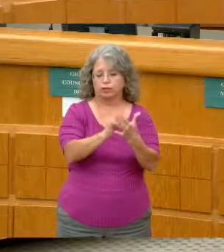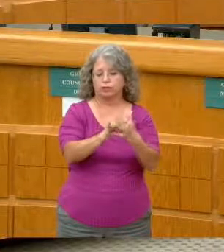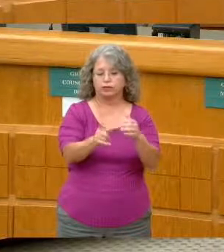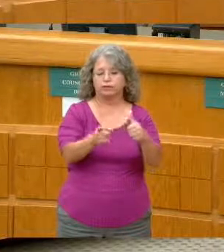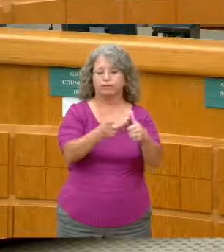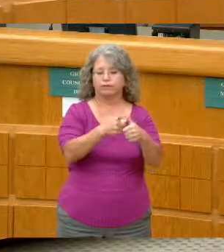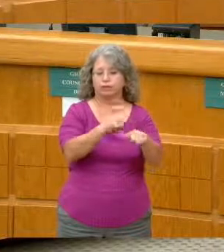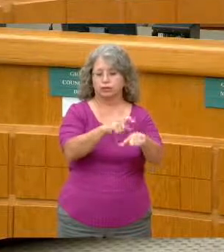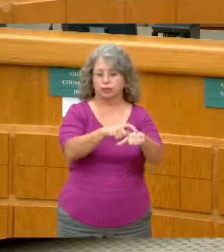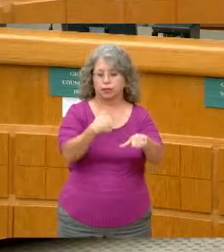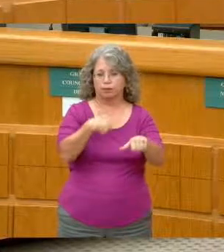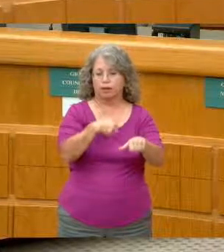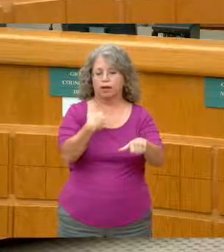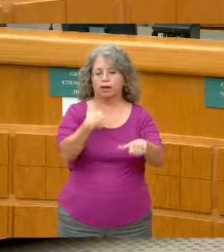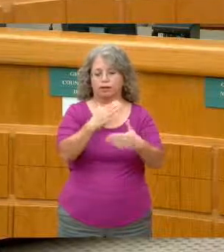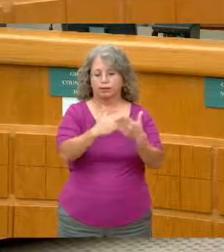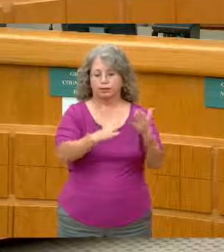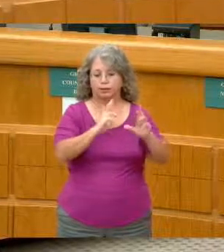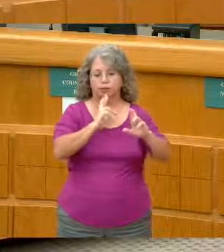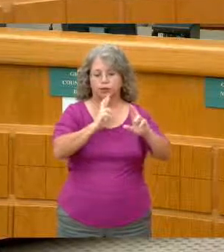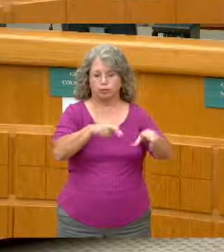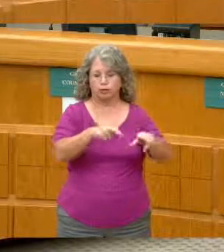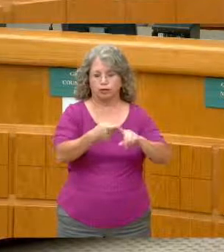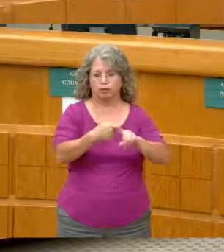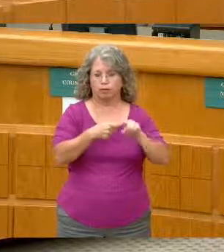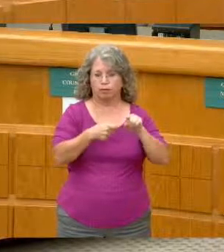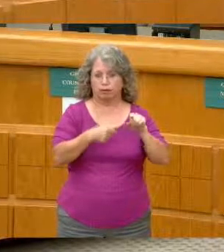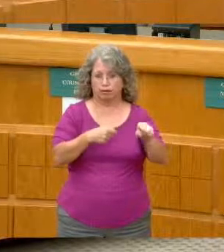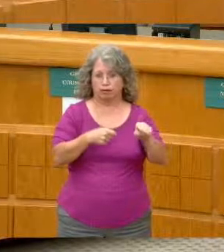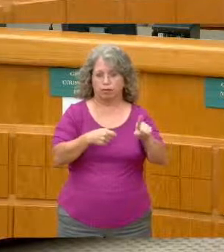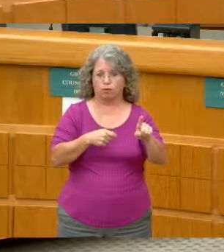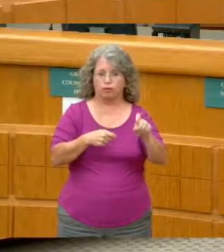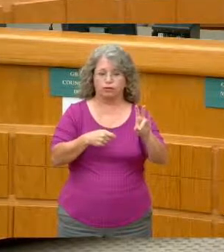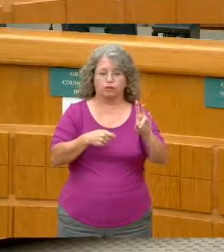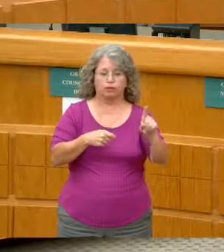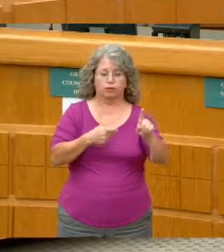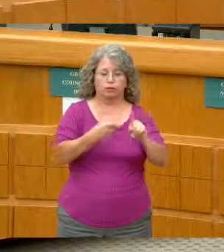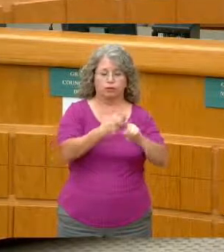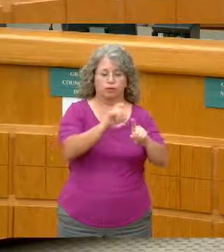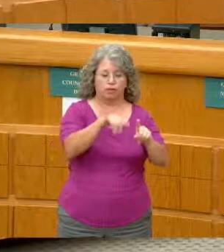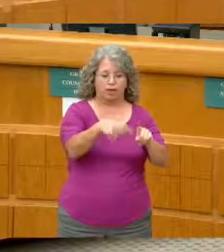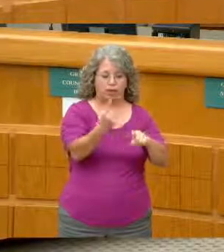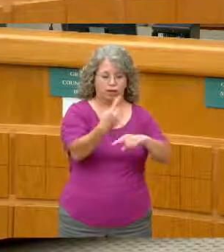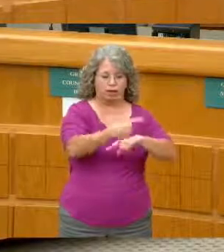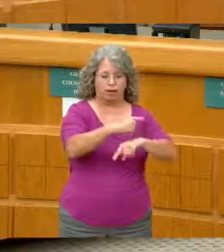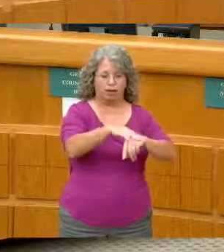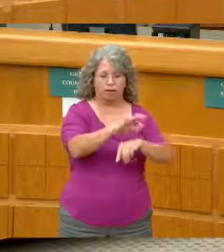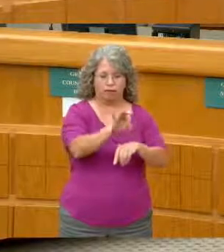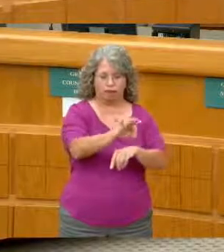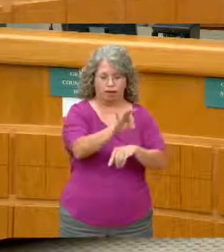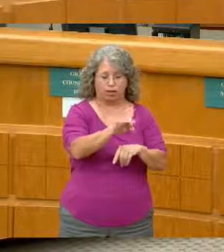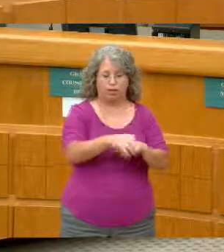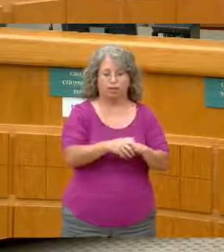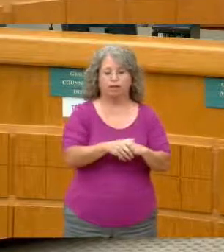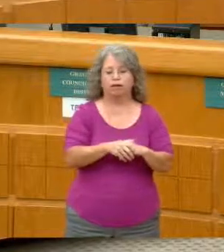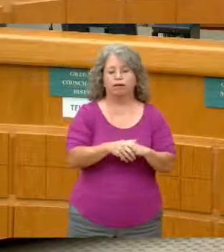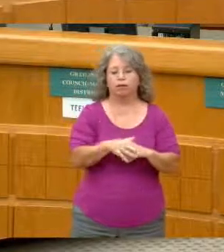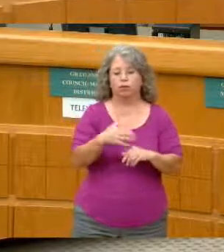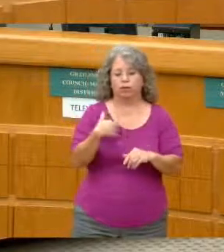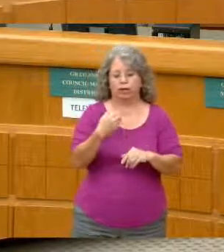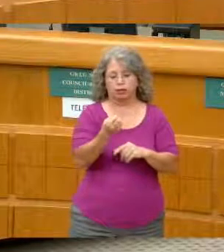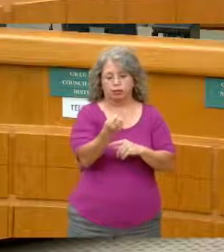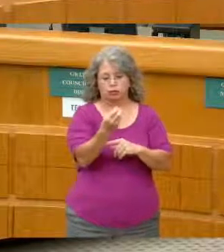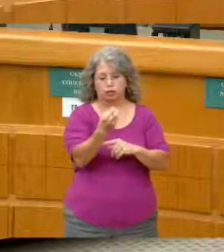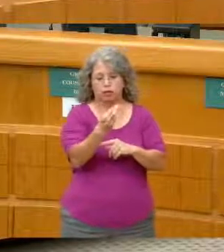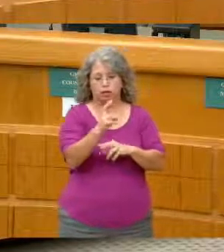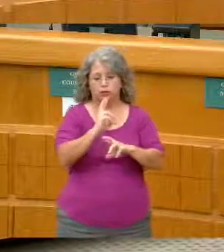was the first event of cases reported. We had 171 from the detention center alone for that day on Friday.